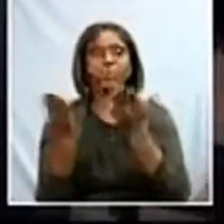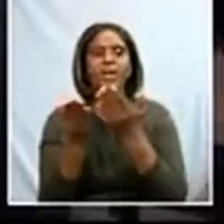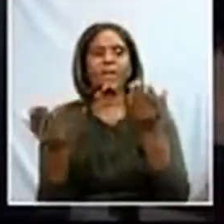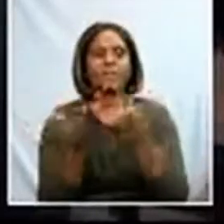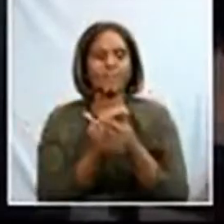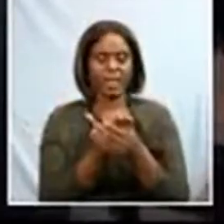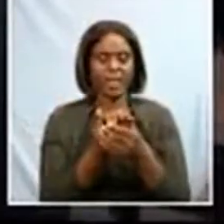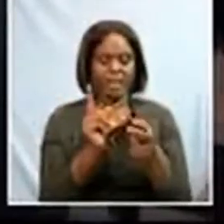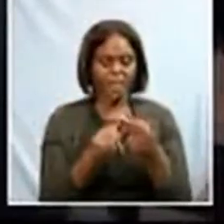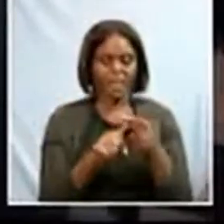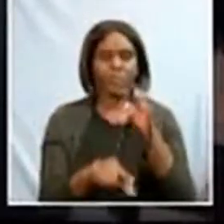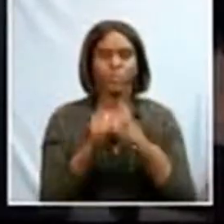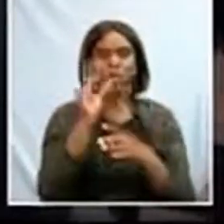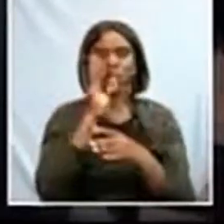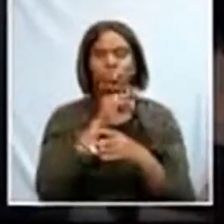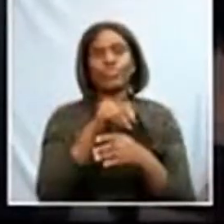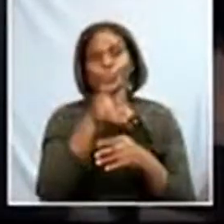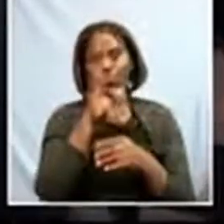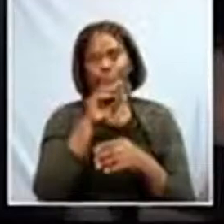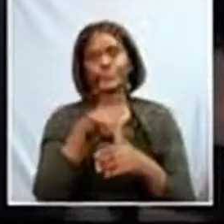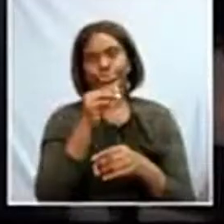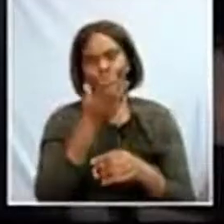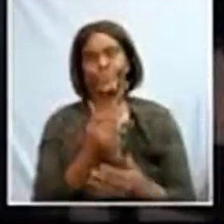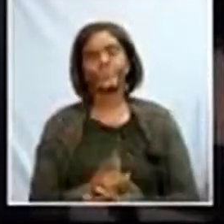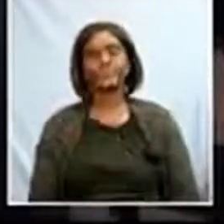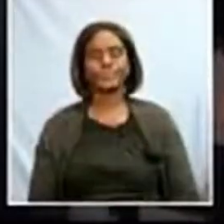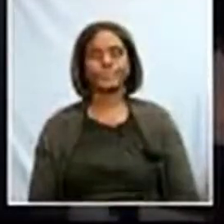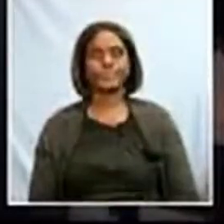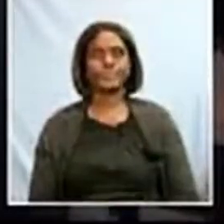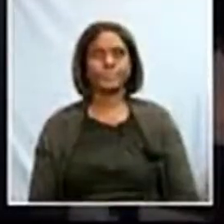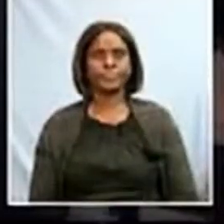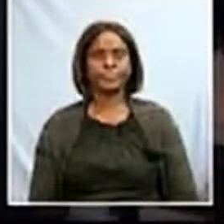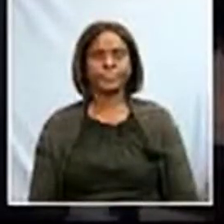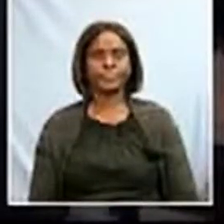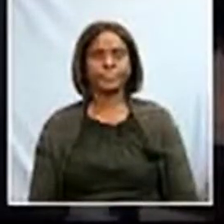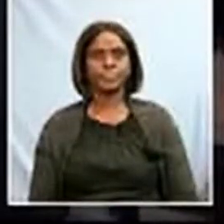but it was found anyway. So,